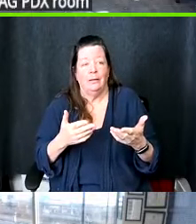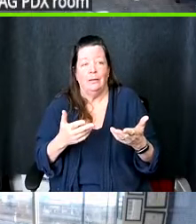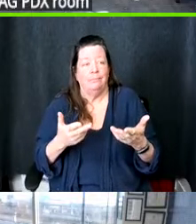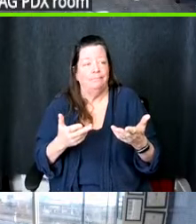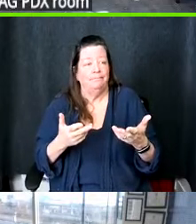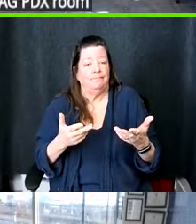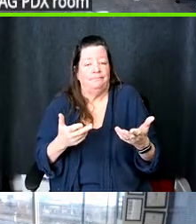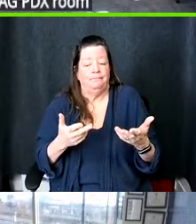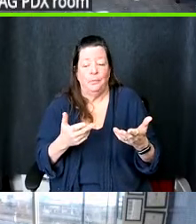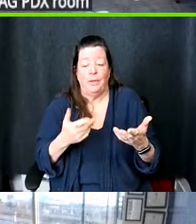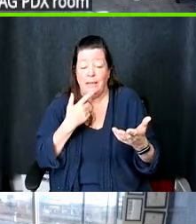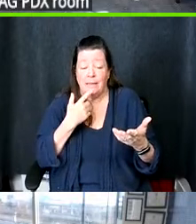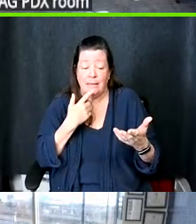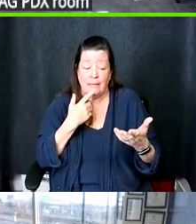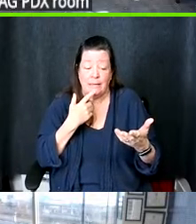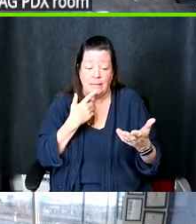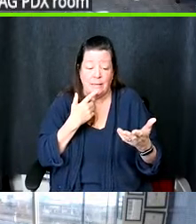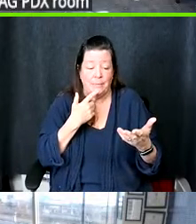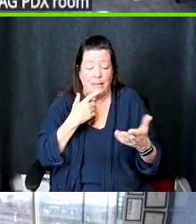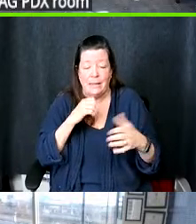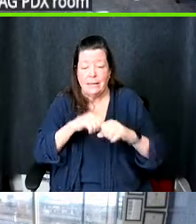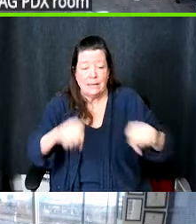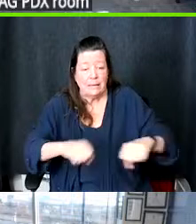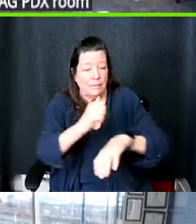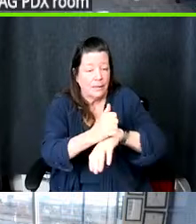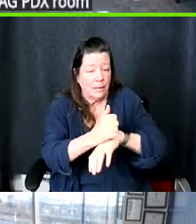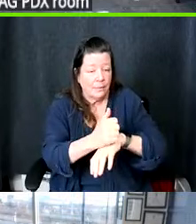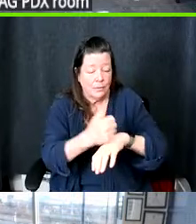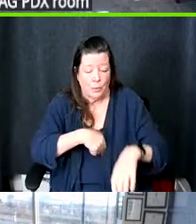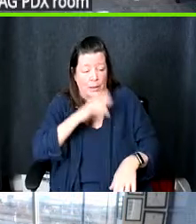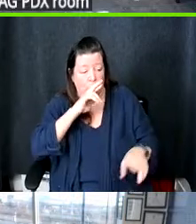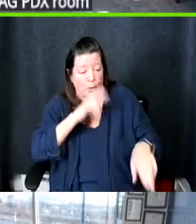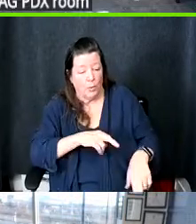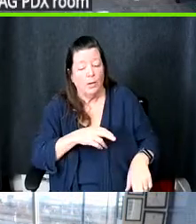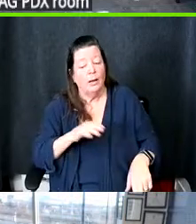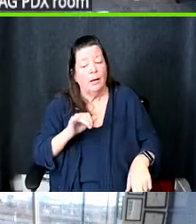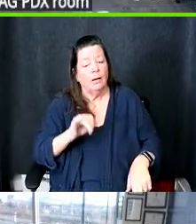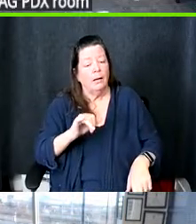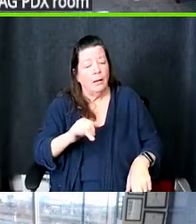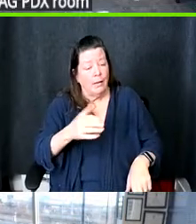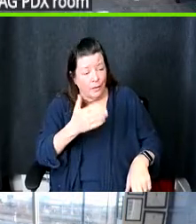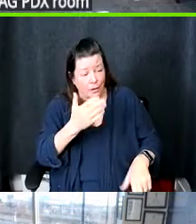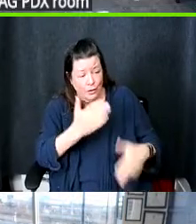say, hey, there's glass here, some